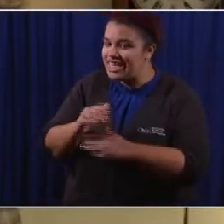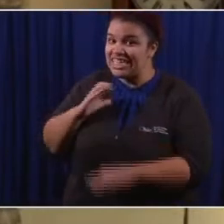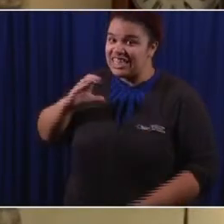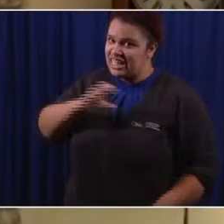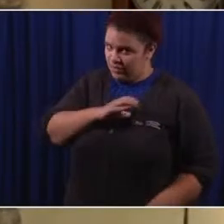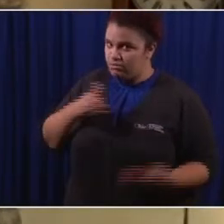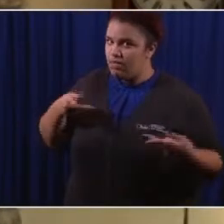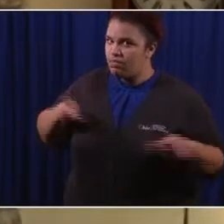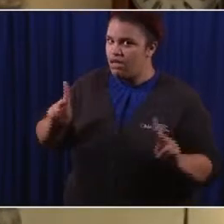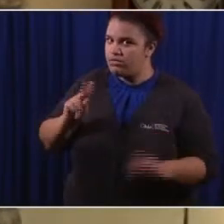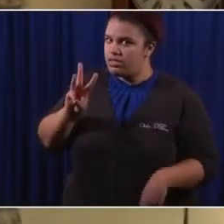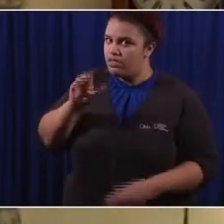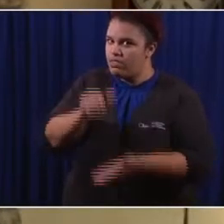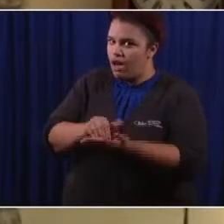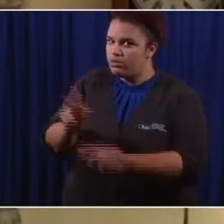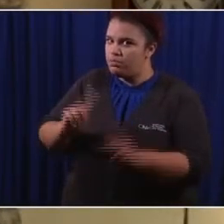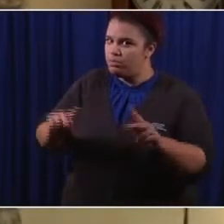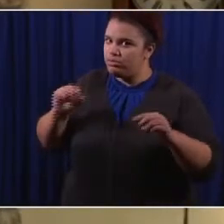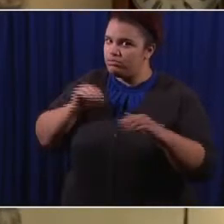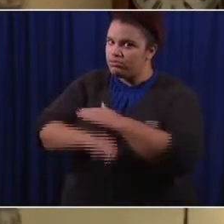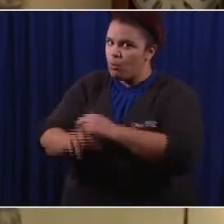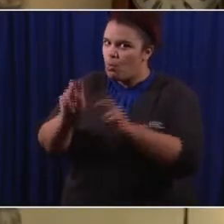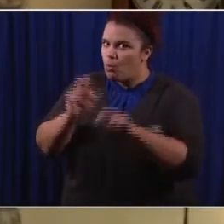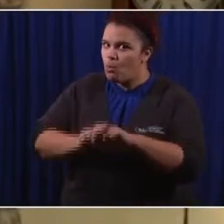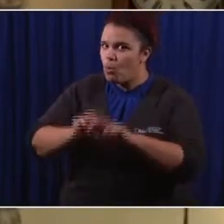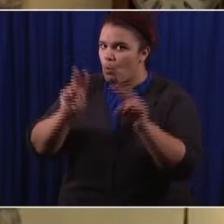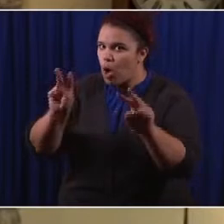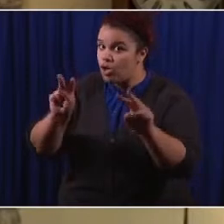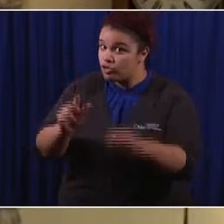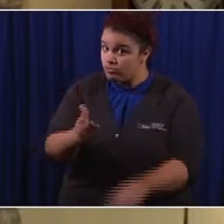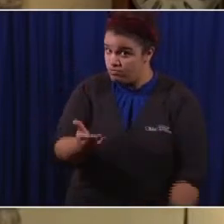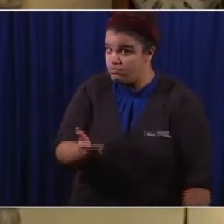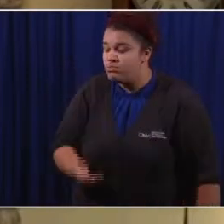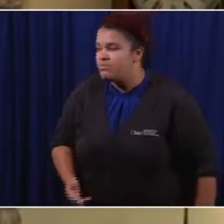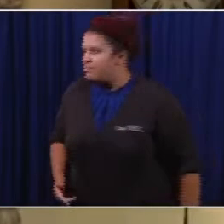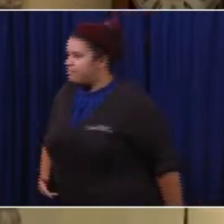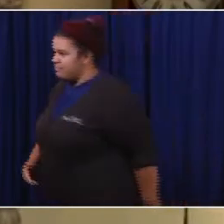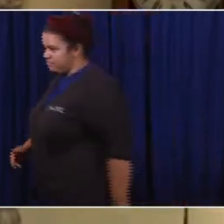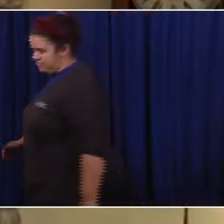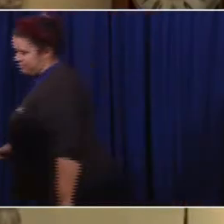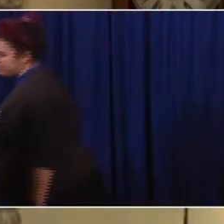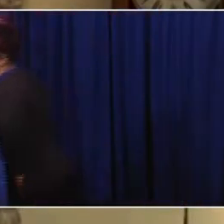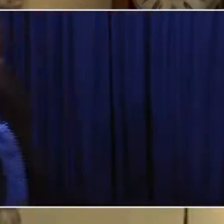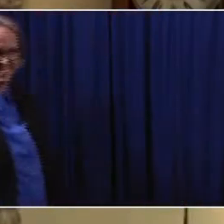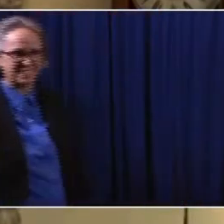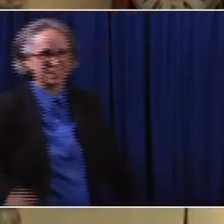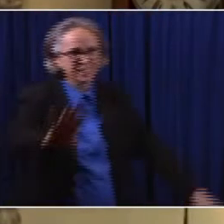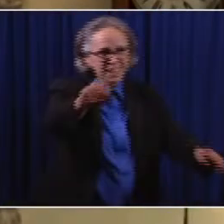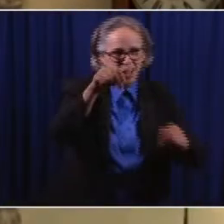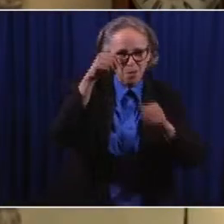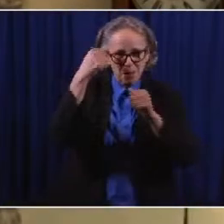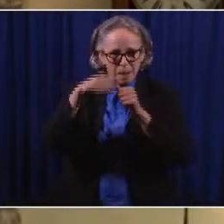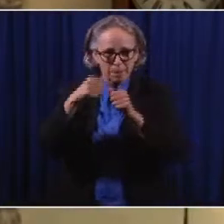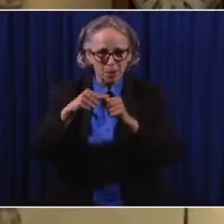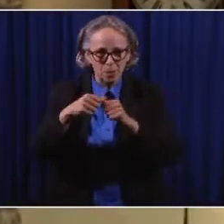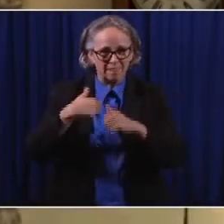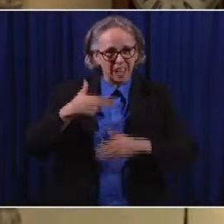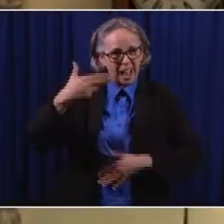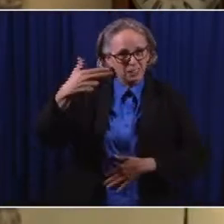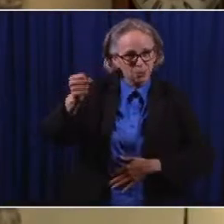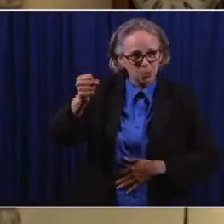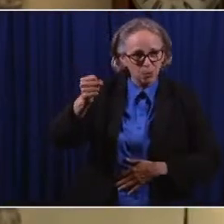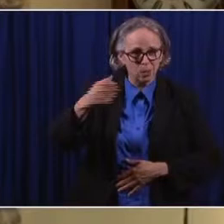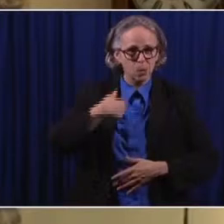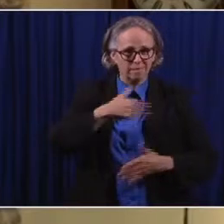about, we got high school, we got college, we got NFL. We're talking about all three?